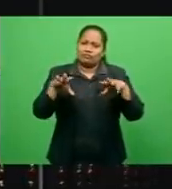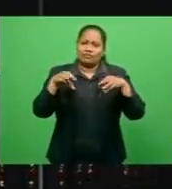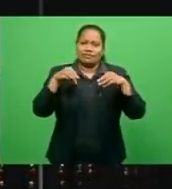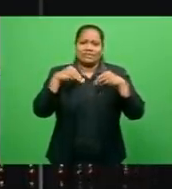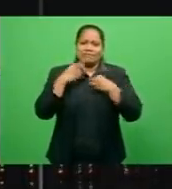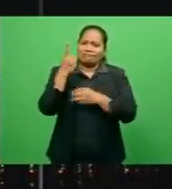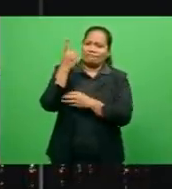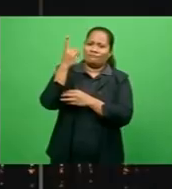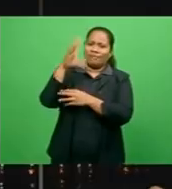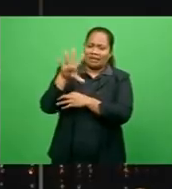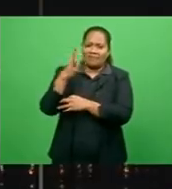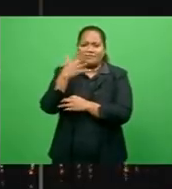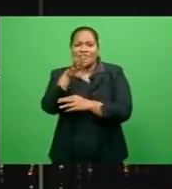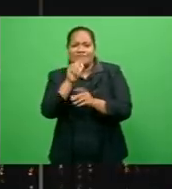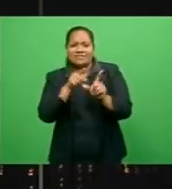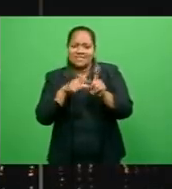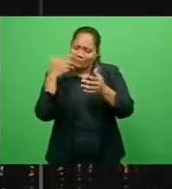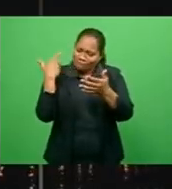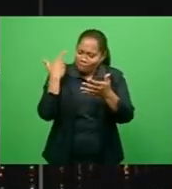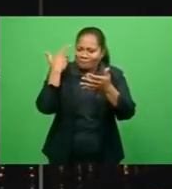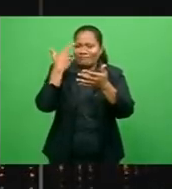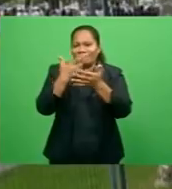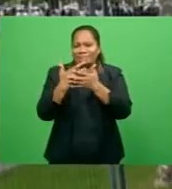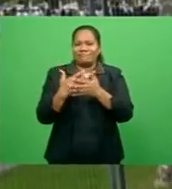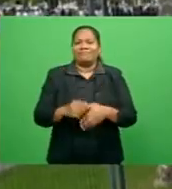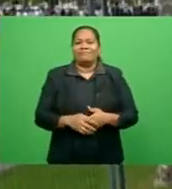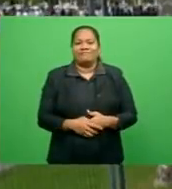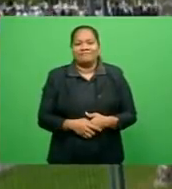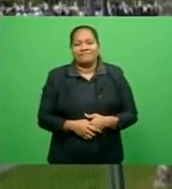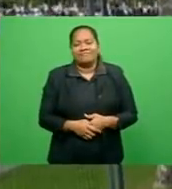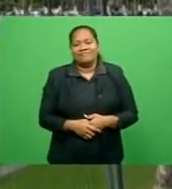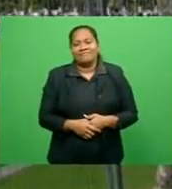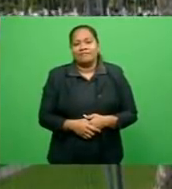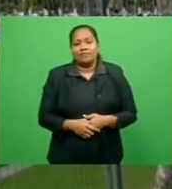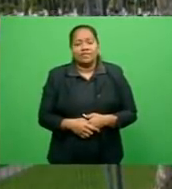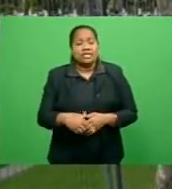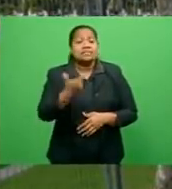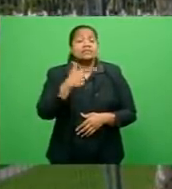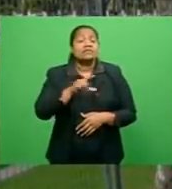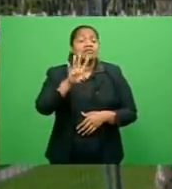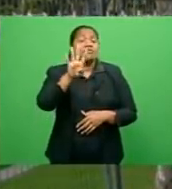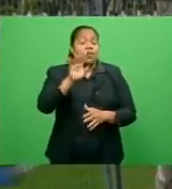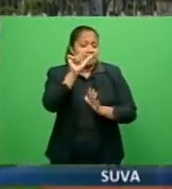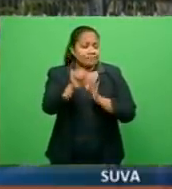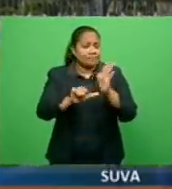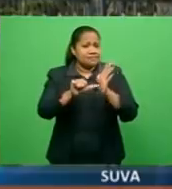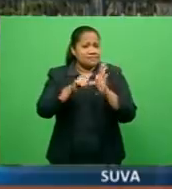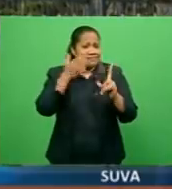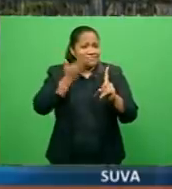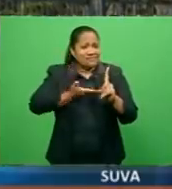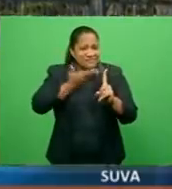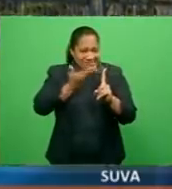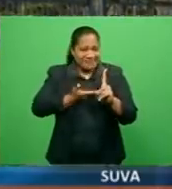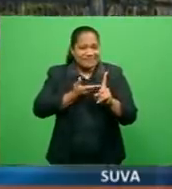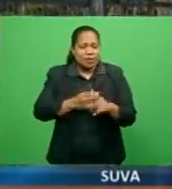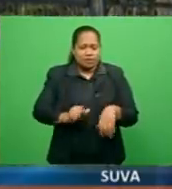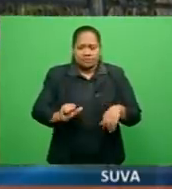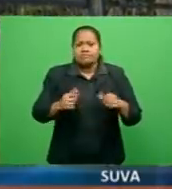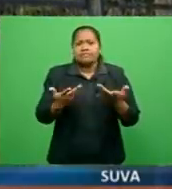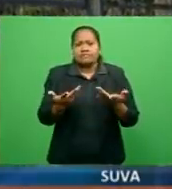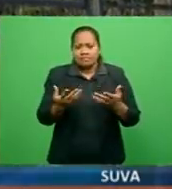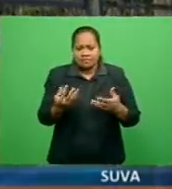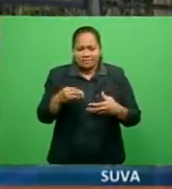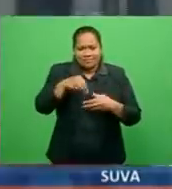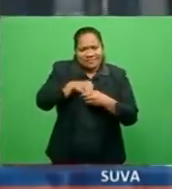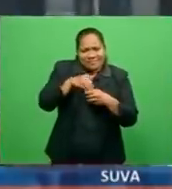ago. Lena Reese has more. For 74-year-old Wame Kasamboru, being present at the